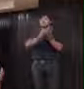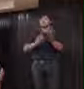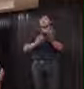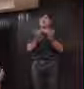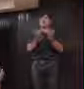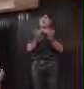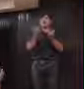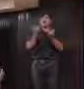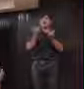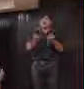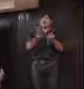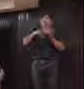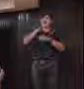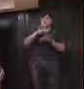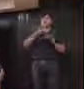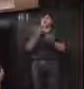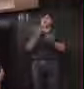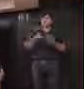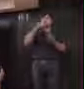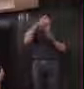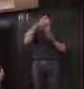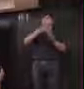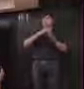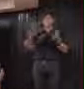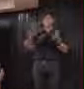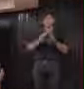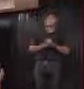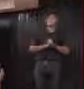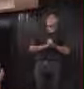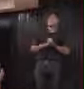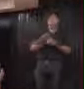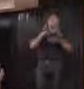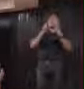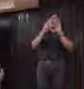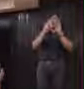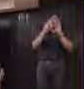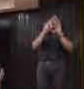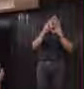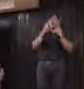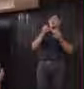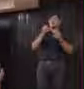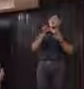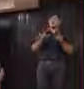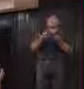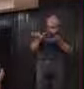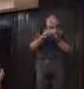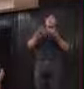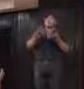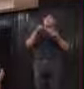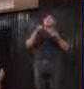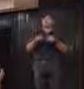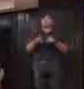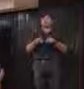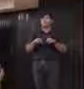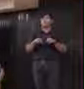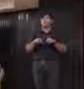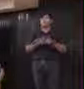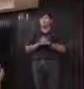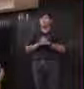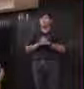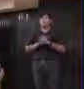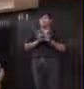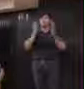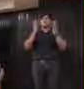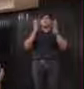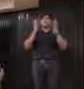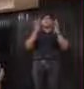situation with your face. Thank you very much, Mr. Habibullah. I hope that our rich discussion today, first